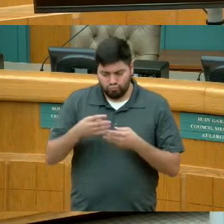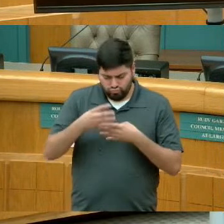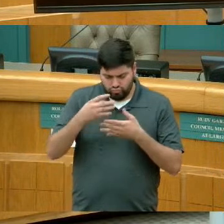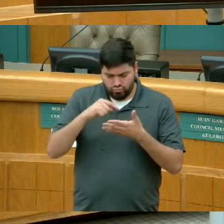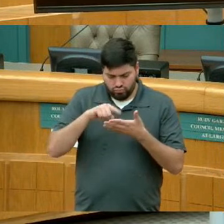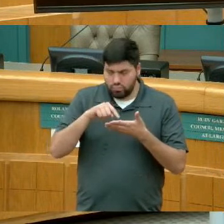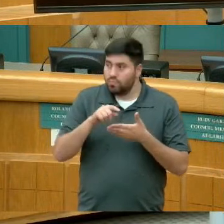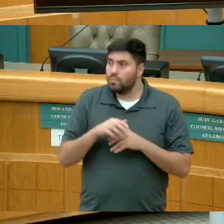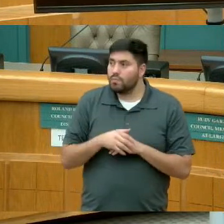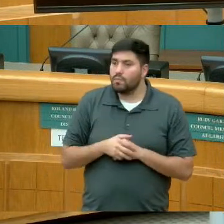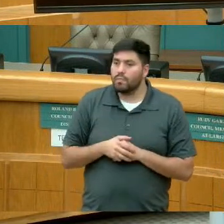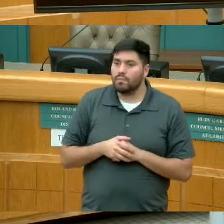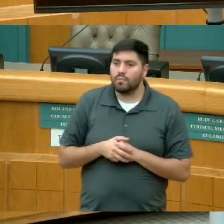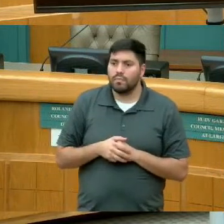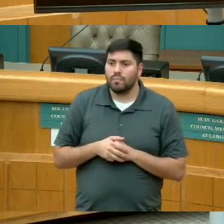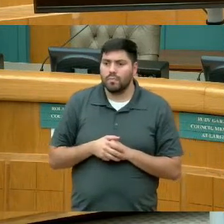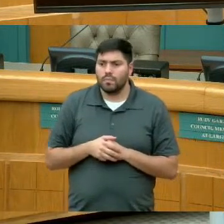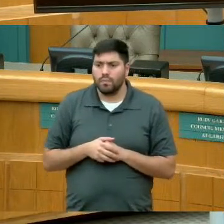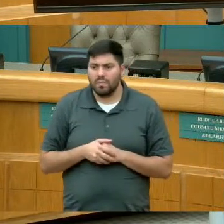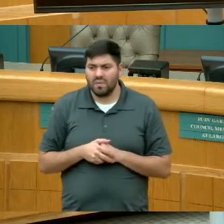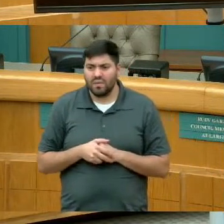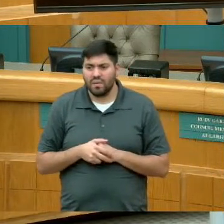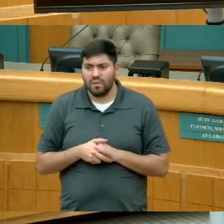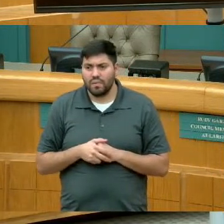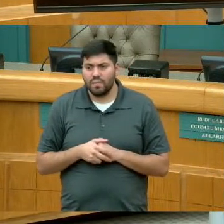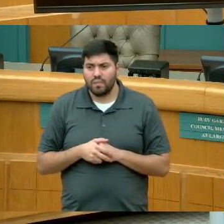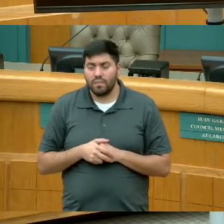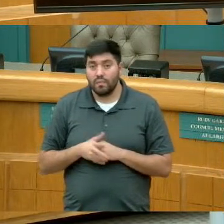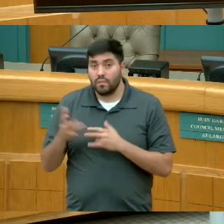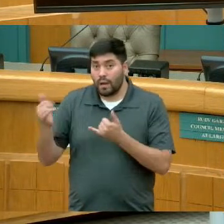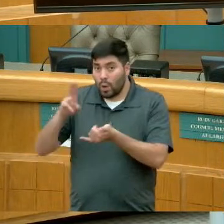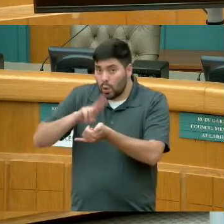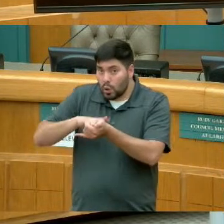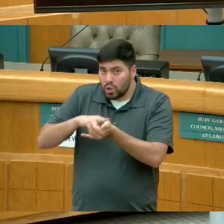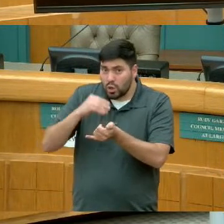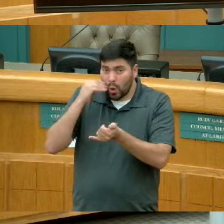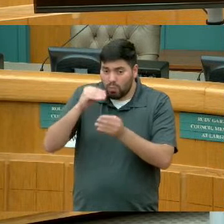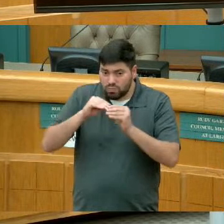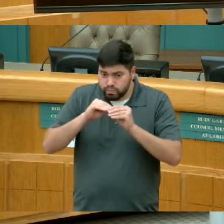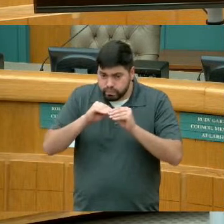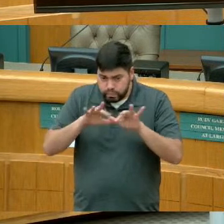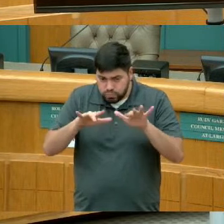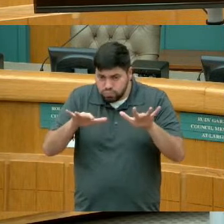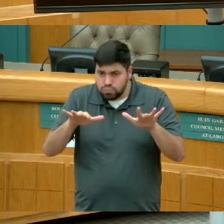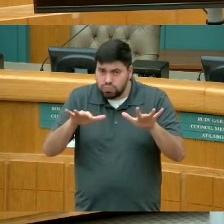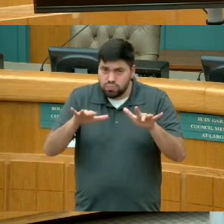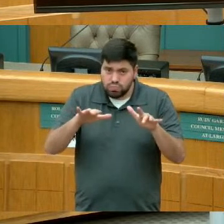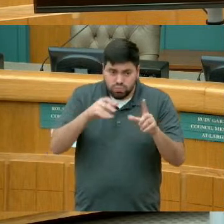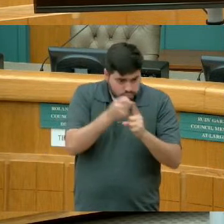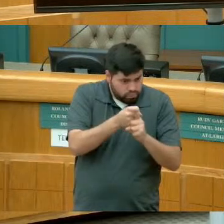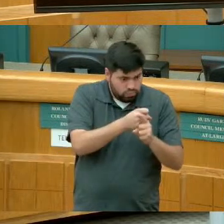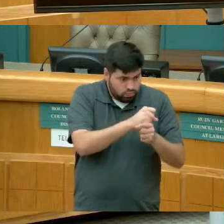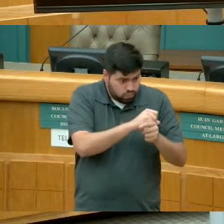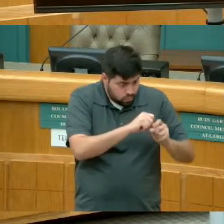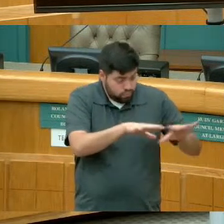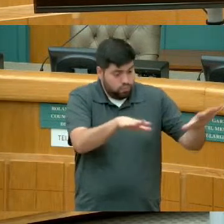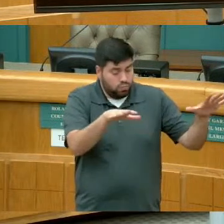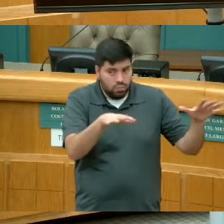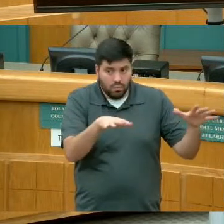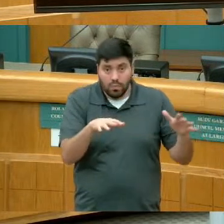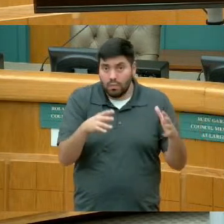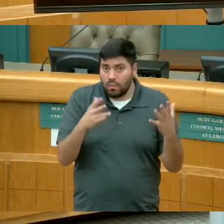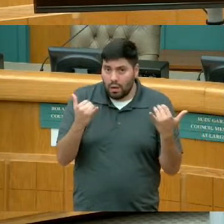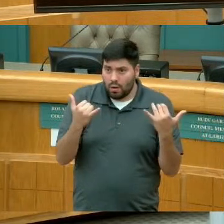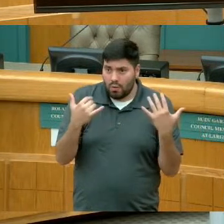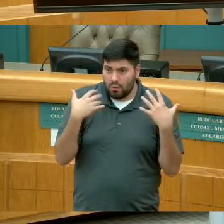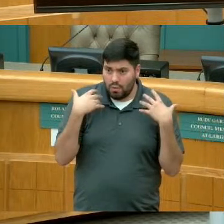just looking for the question. Okay. Are there any ongoing nursing home outbreaks, and if so, what support, if any, is the health